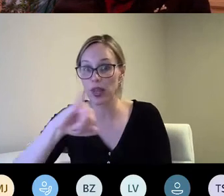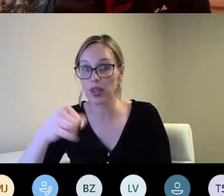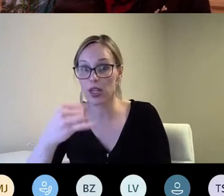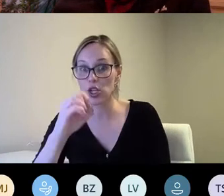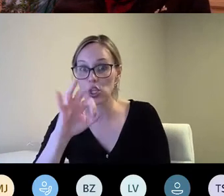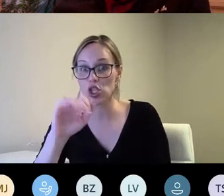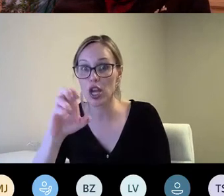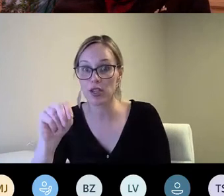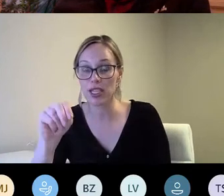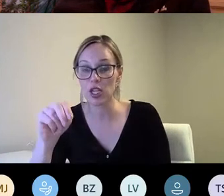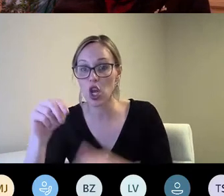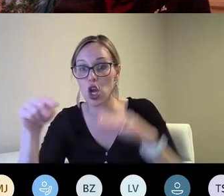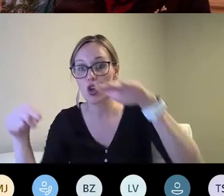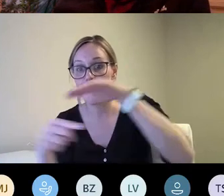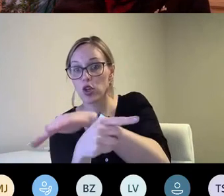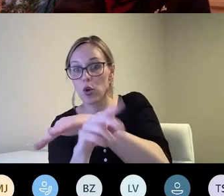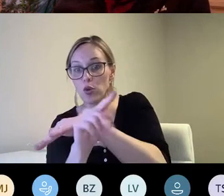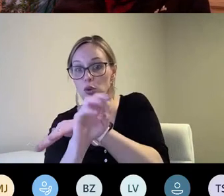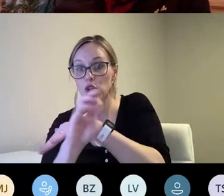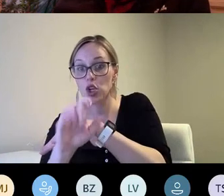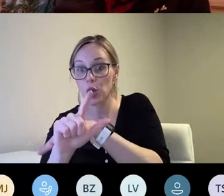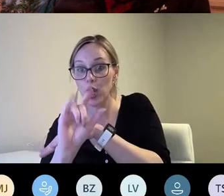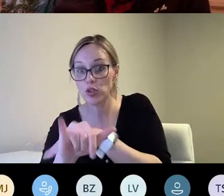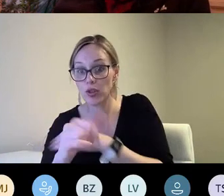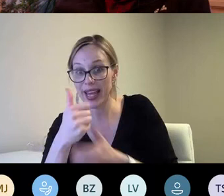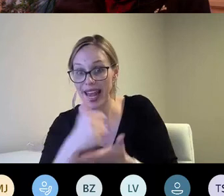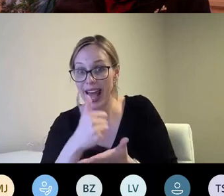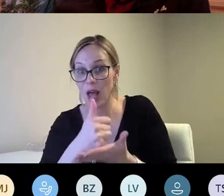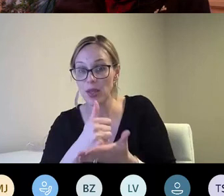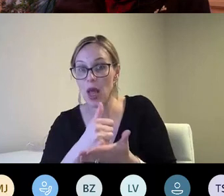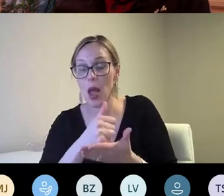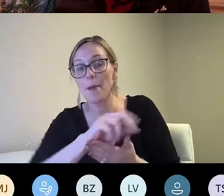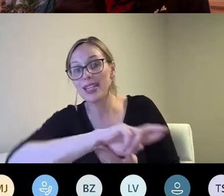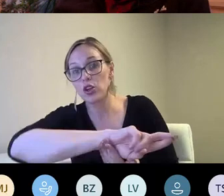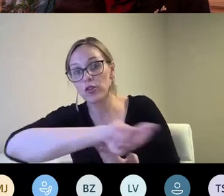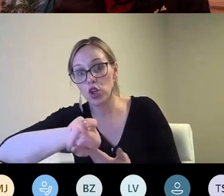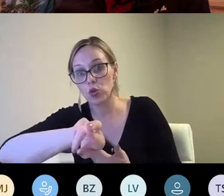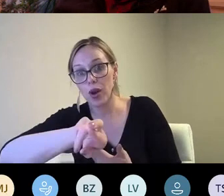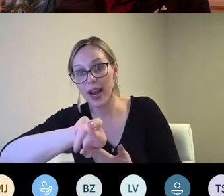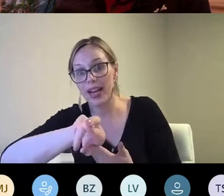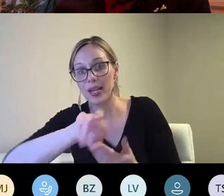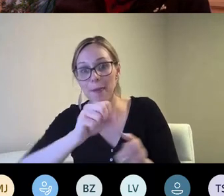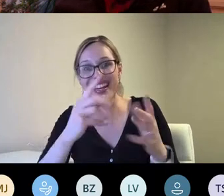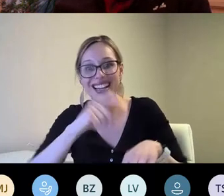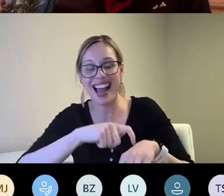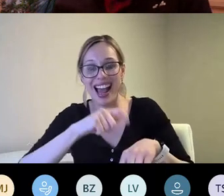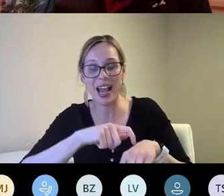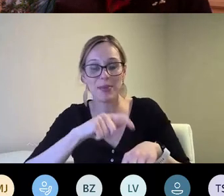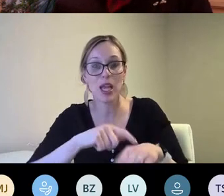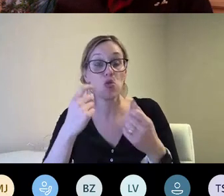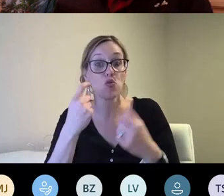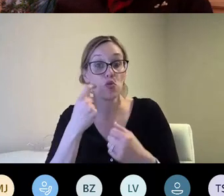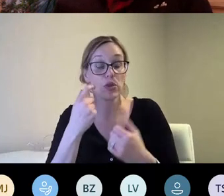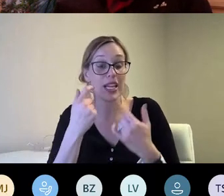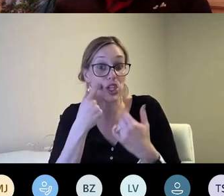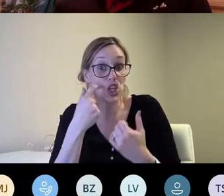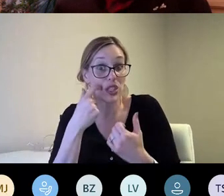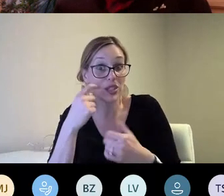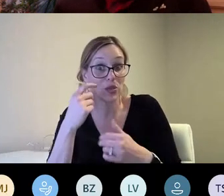which is helpful, but then you got to turn right multiple times. And right now they just rebuilt the street,